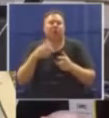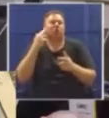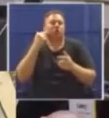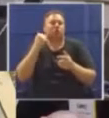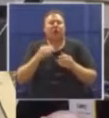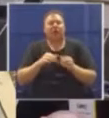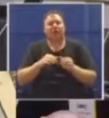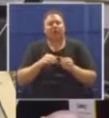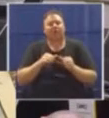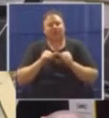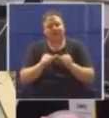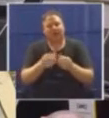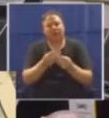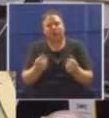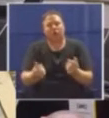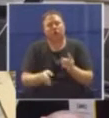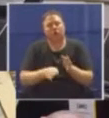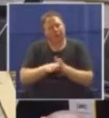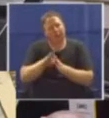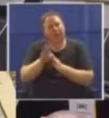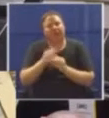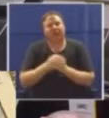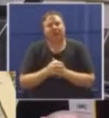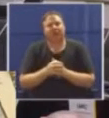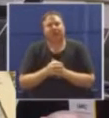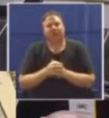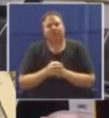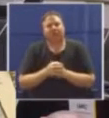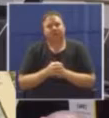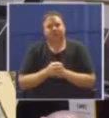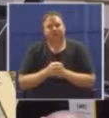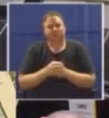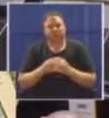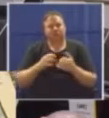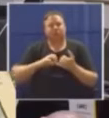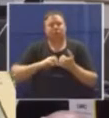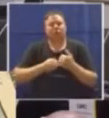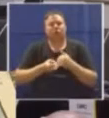sustainable solutions following the unrest and looting in KZN and Gauteng in 2021.